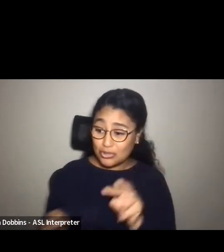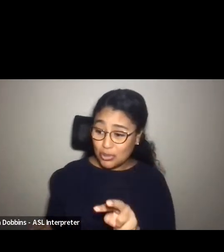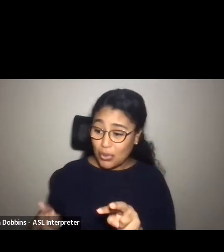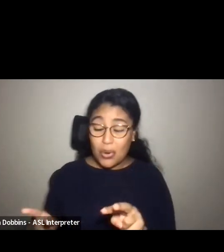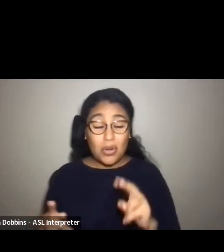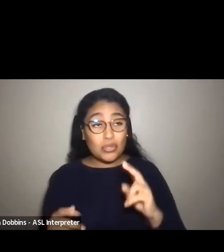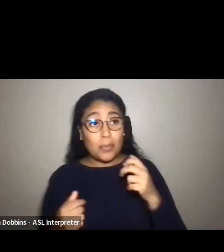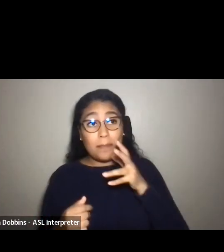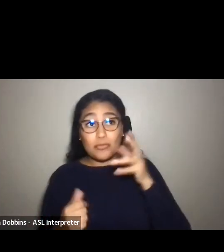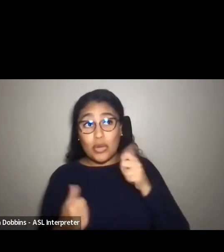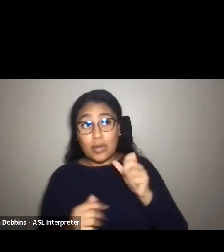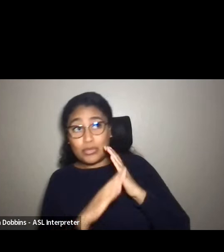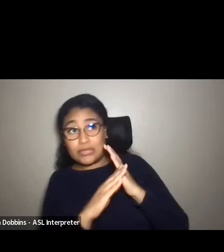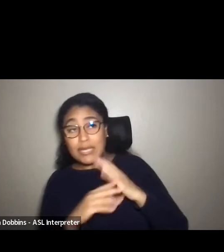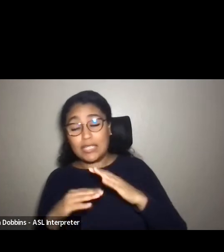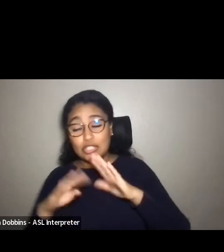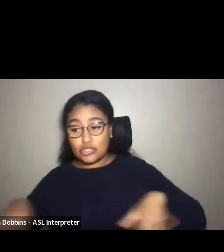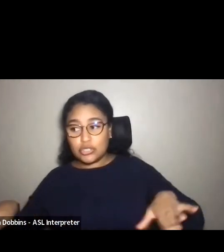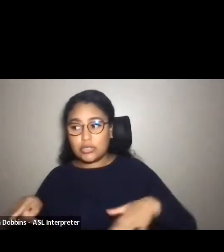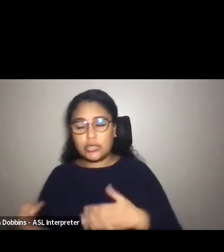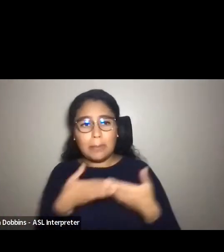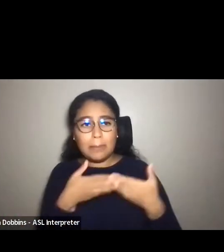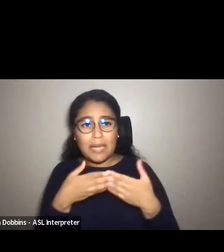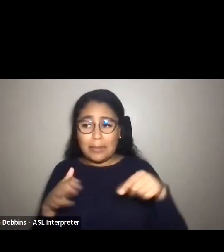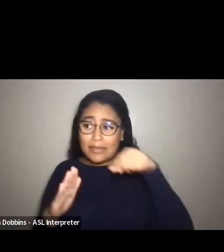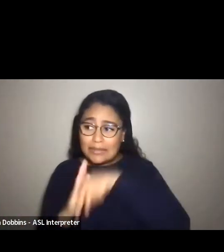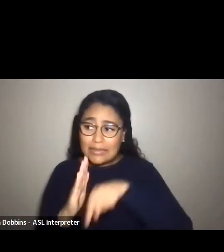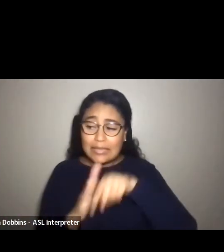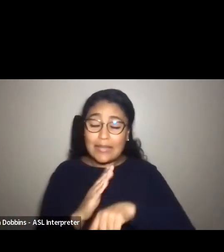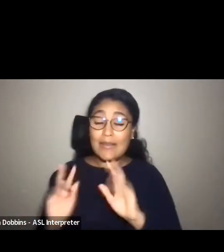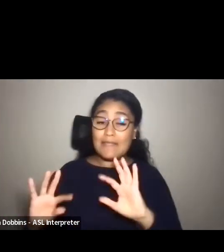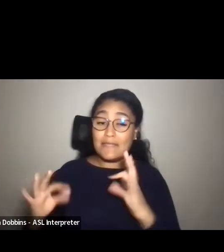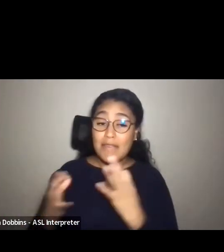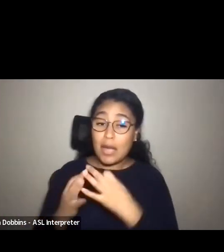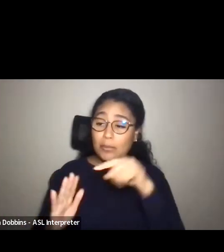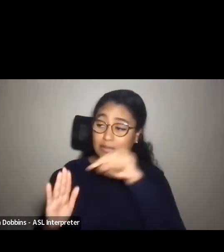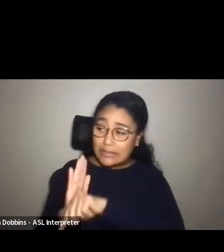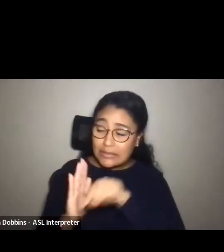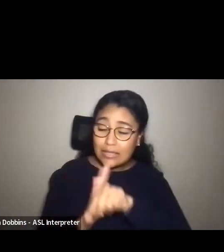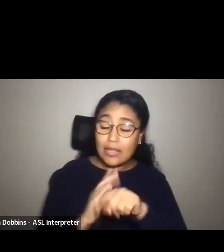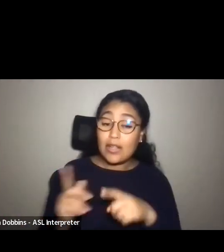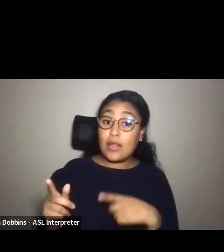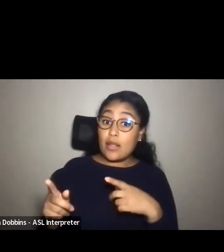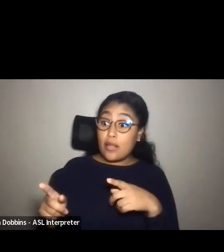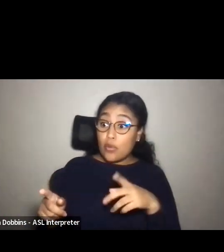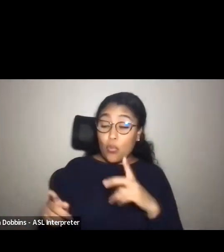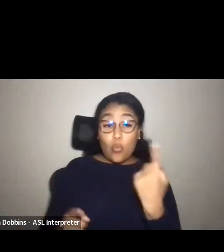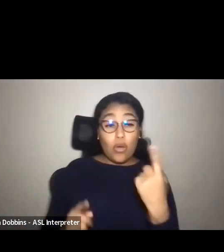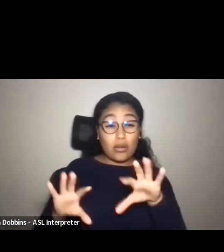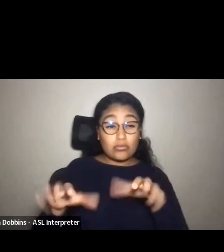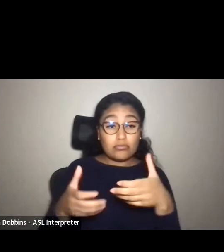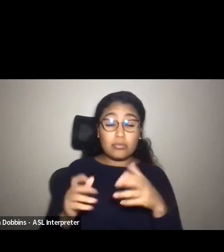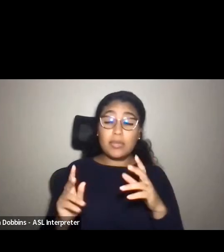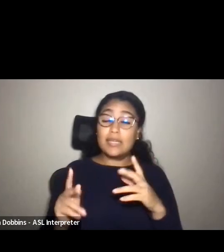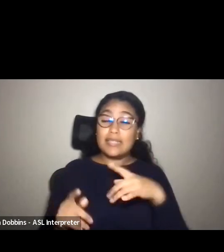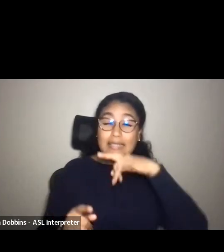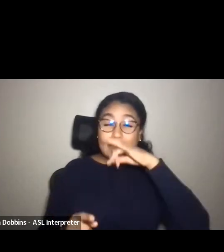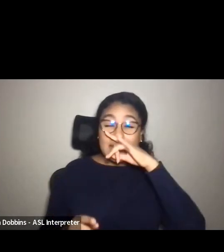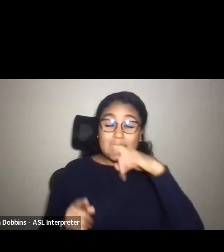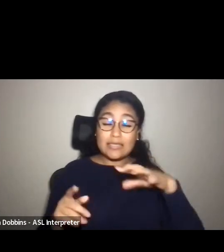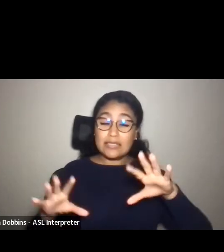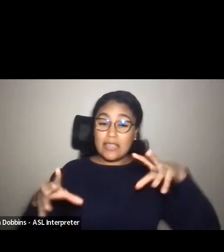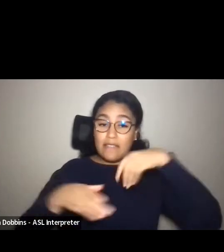killed, beheaded, entire families slain, young people massacred while attending a music festival to celebrate peace,